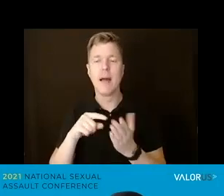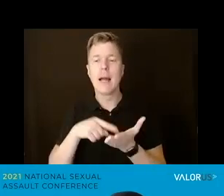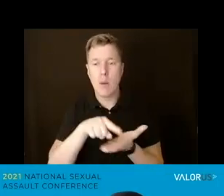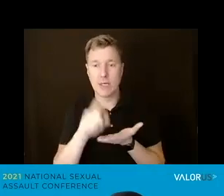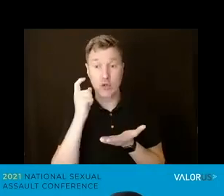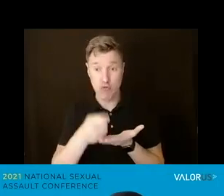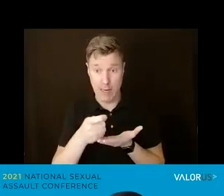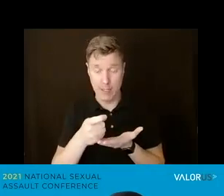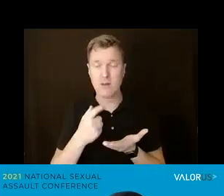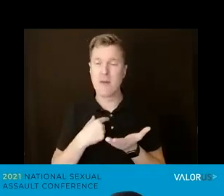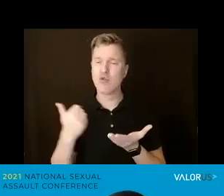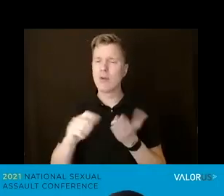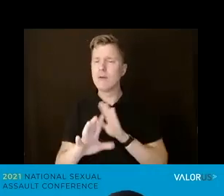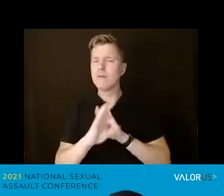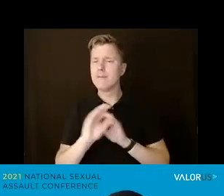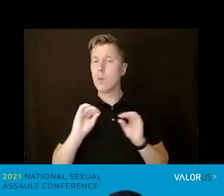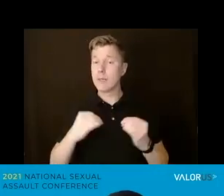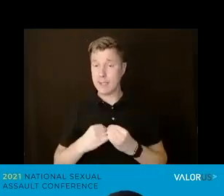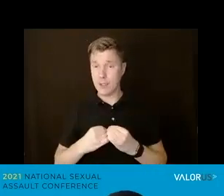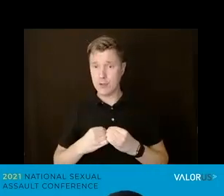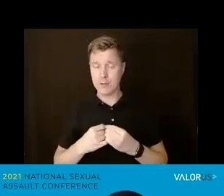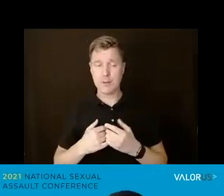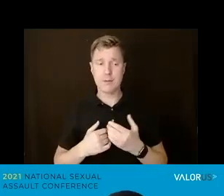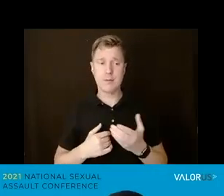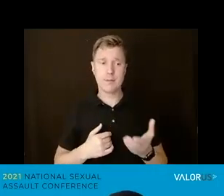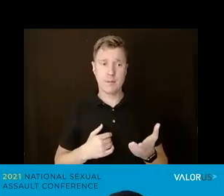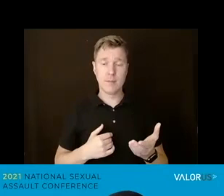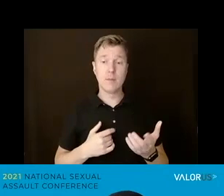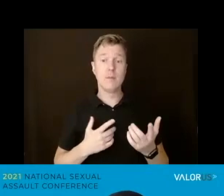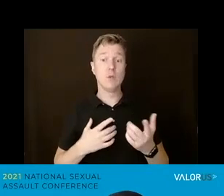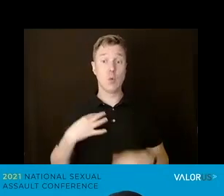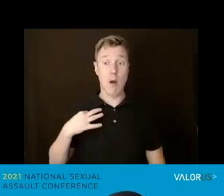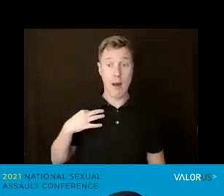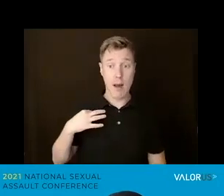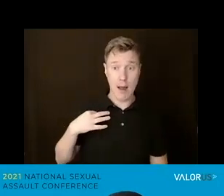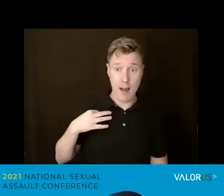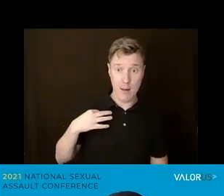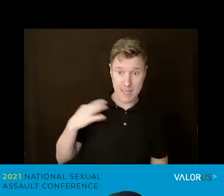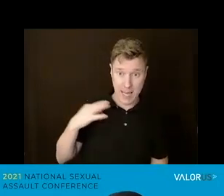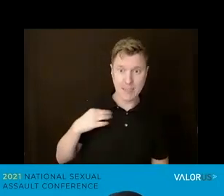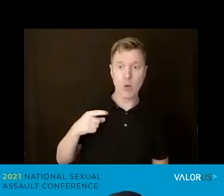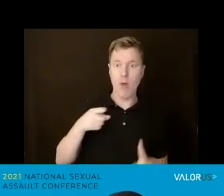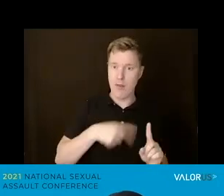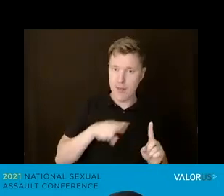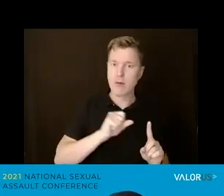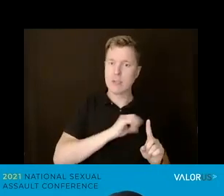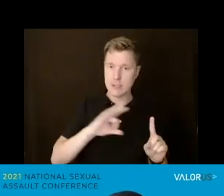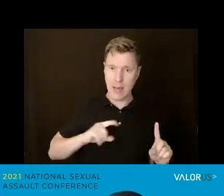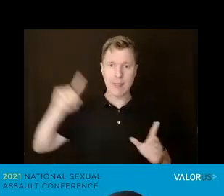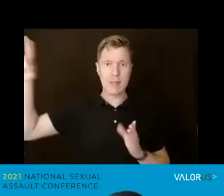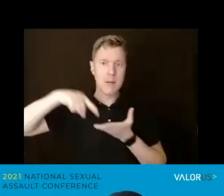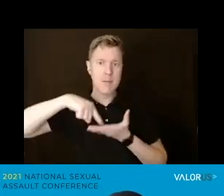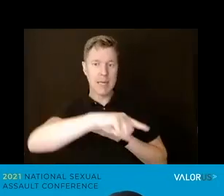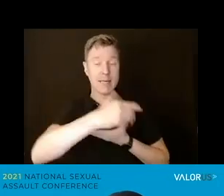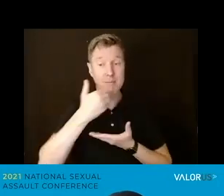looking for organizations to apply just so that their staff could get paid better. And what an amazing time